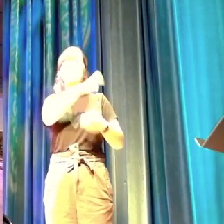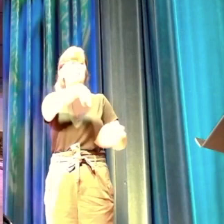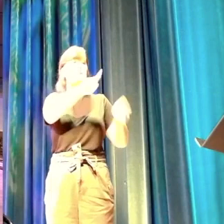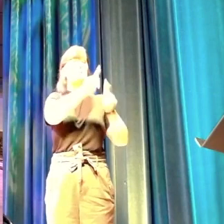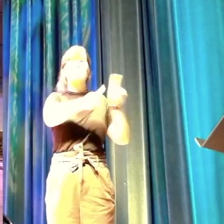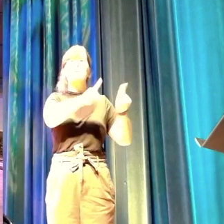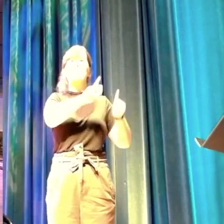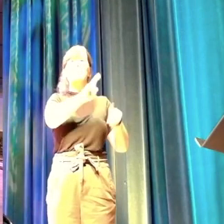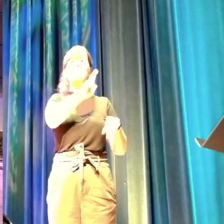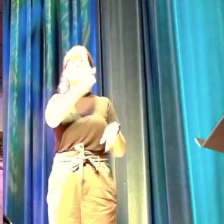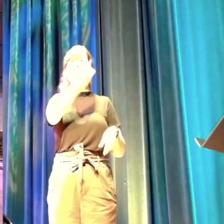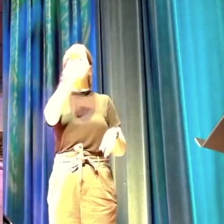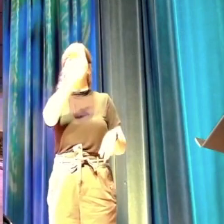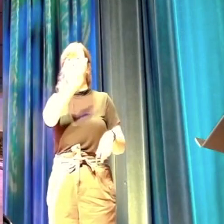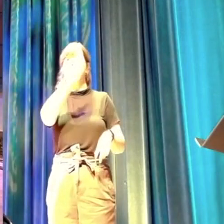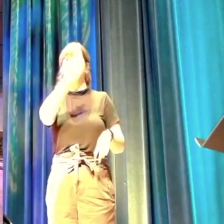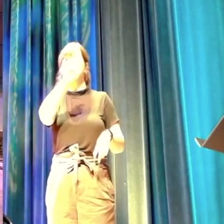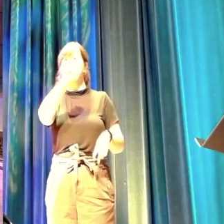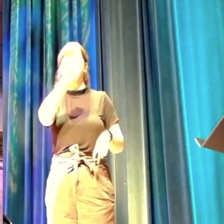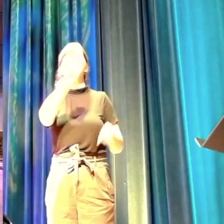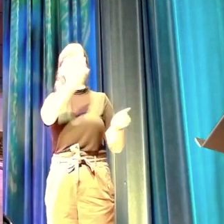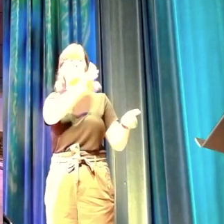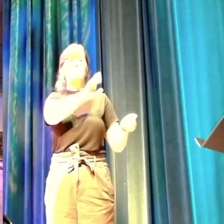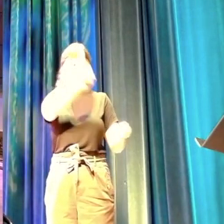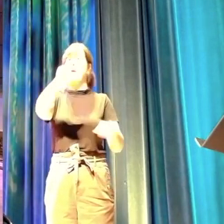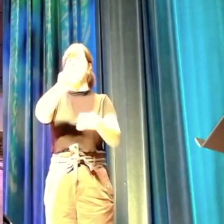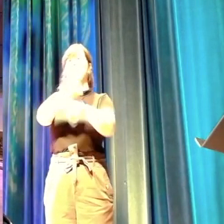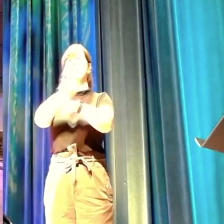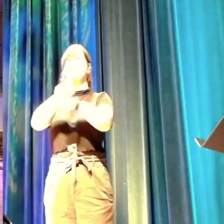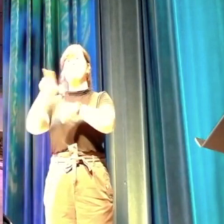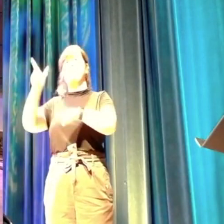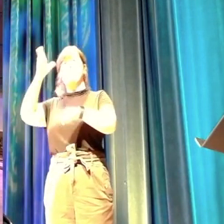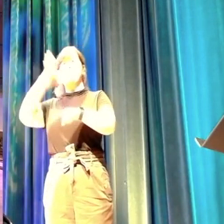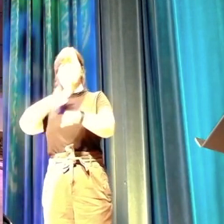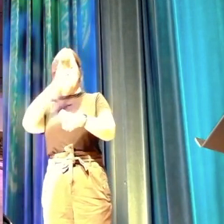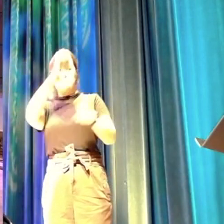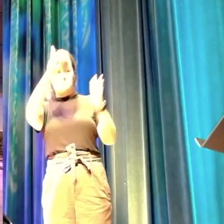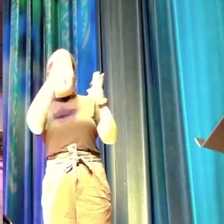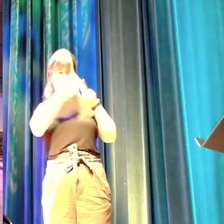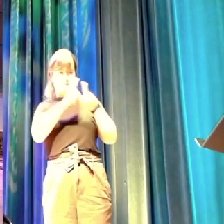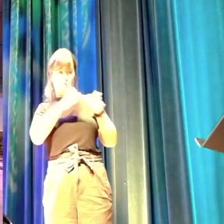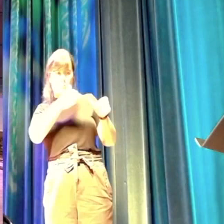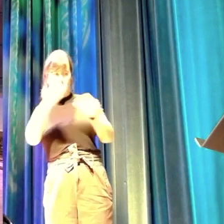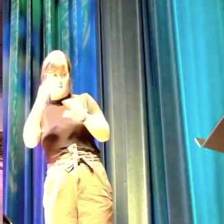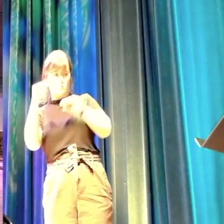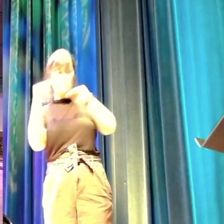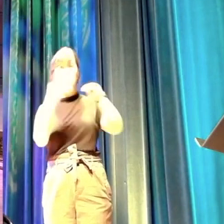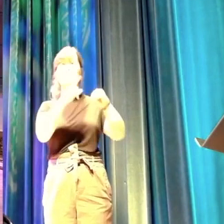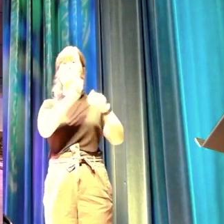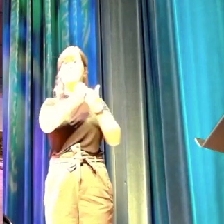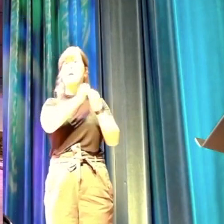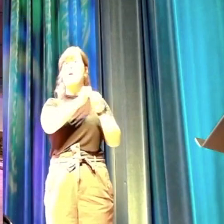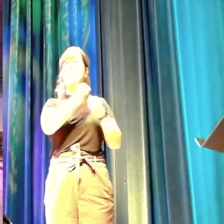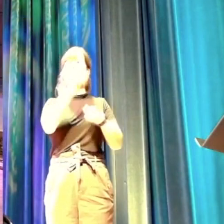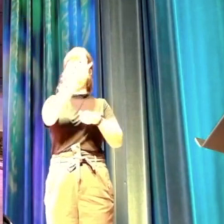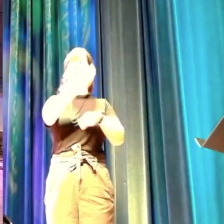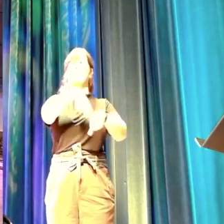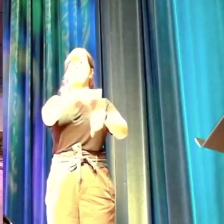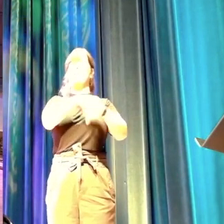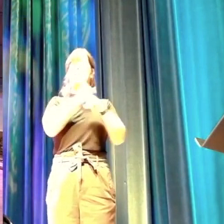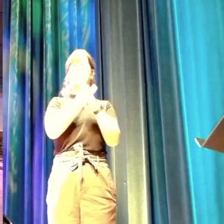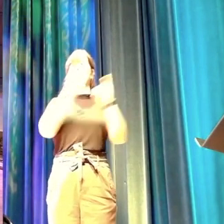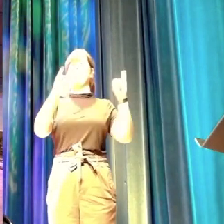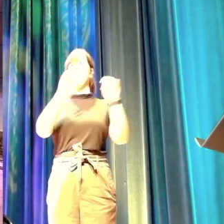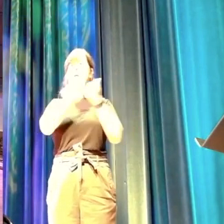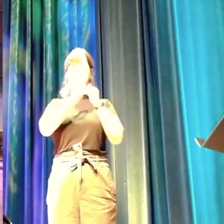the field of work. And so he started coming up with different ways and different methods of